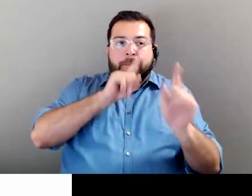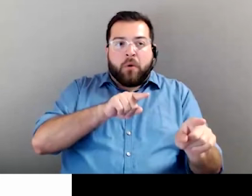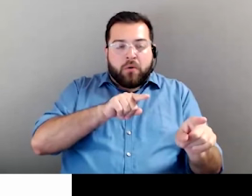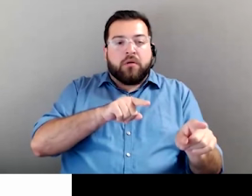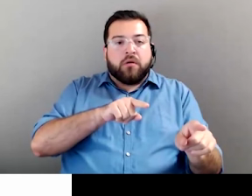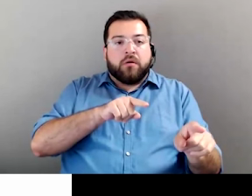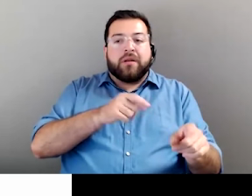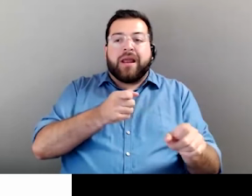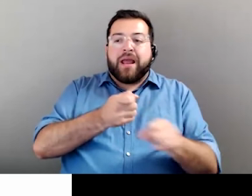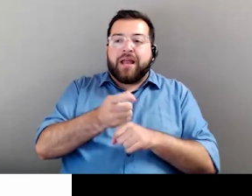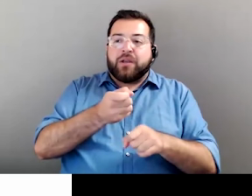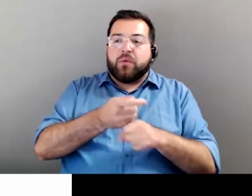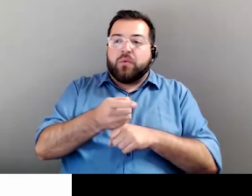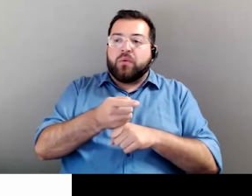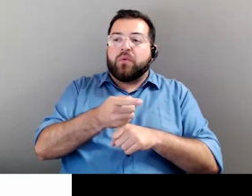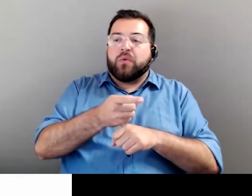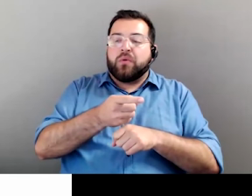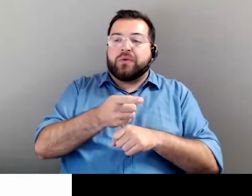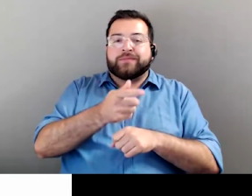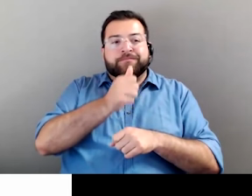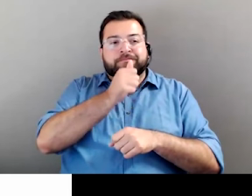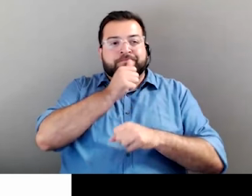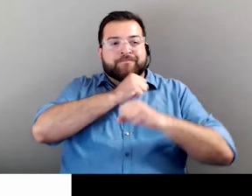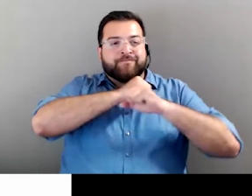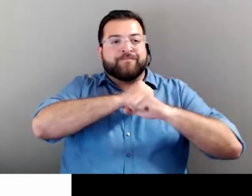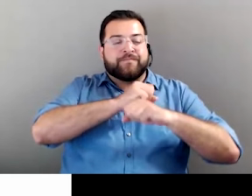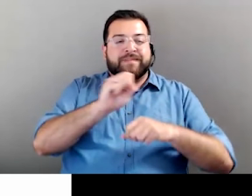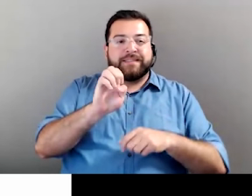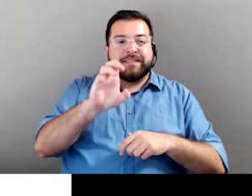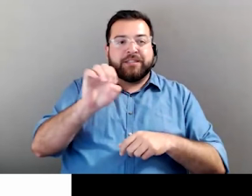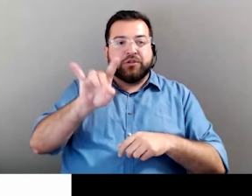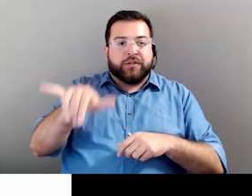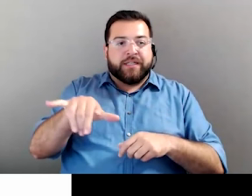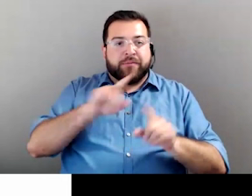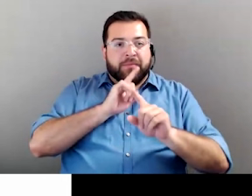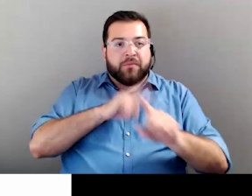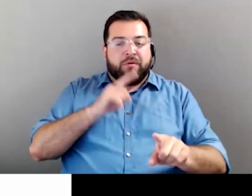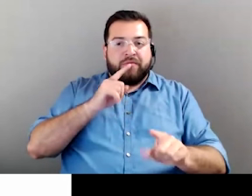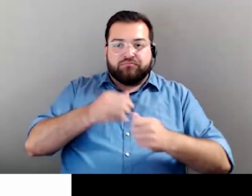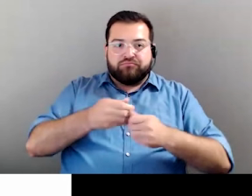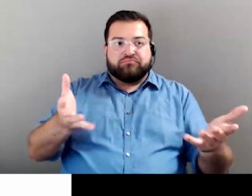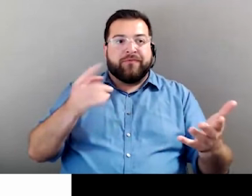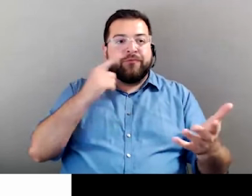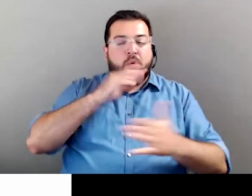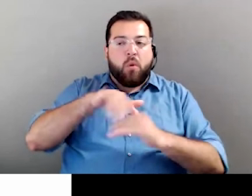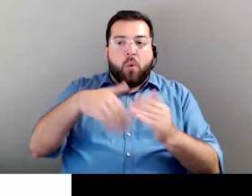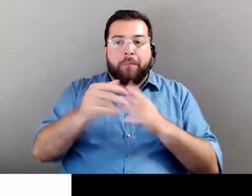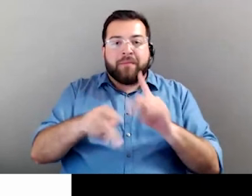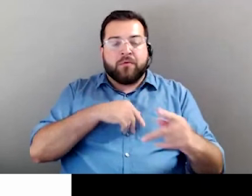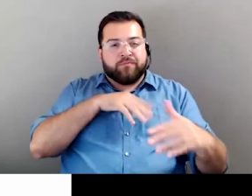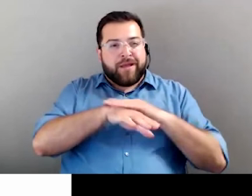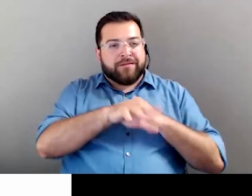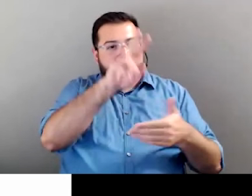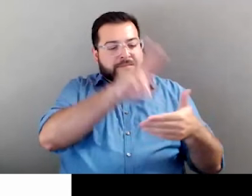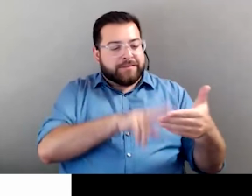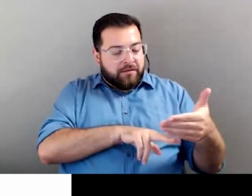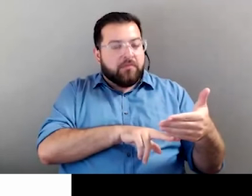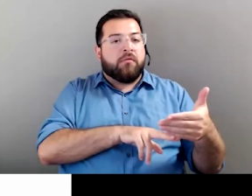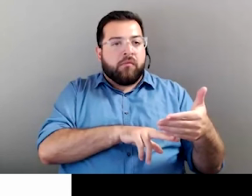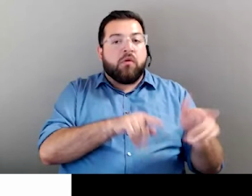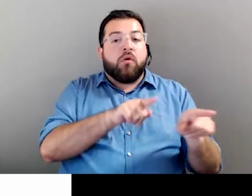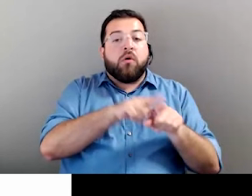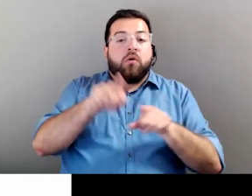annual security report to for everyone to see, and also timely warnings as